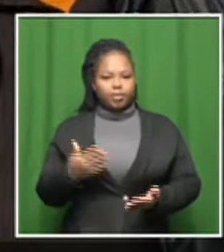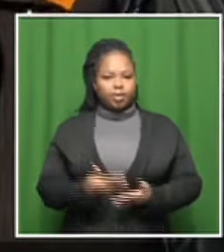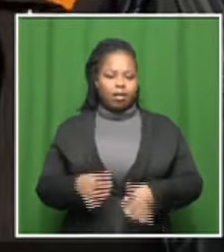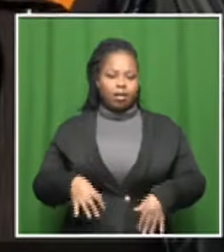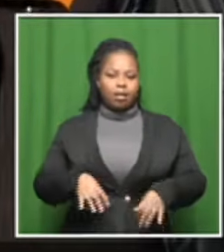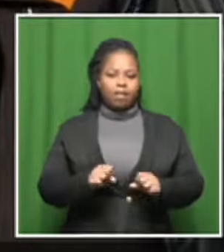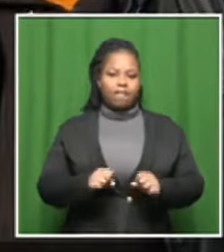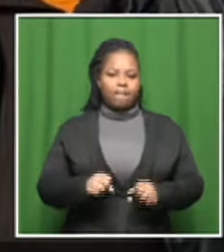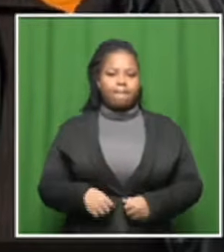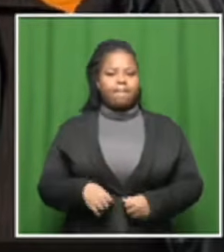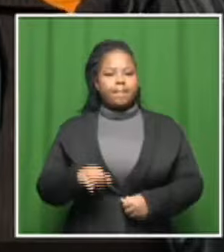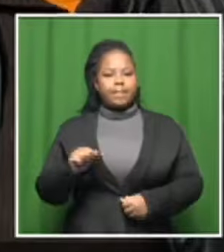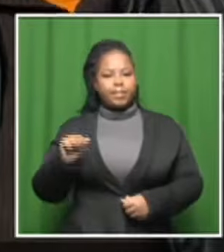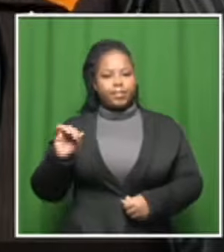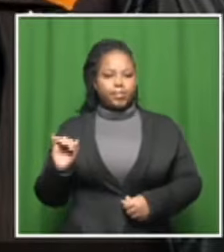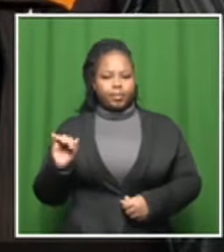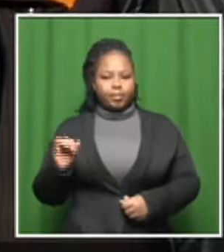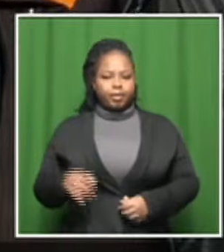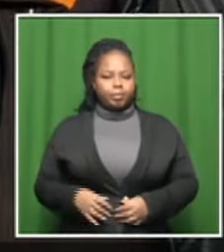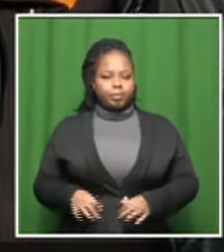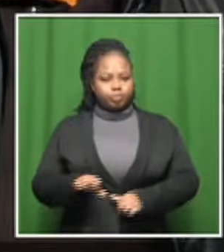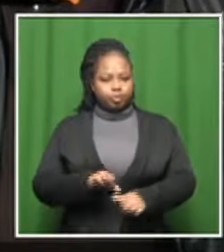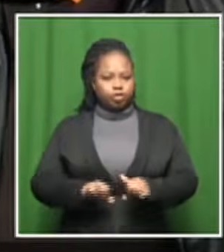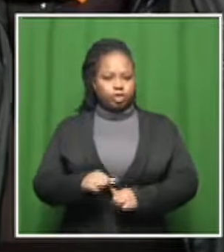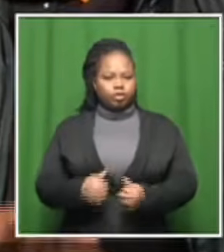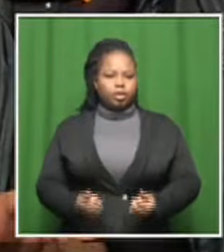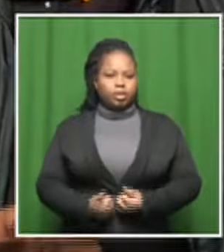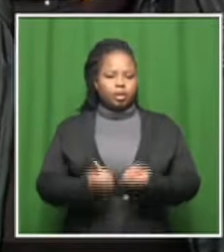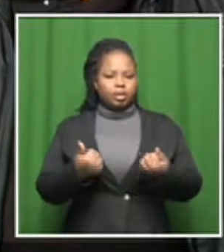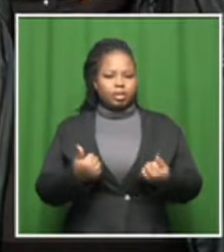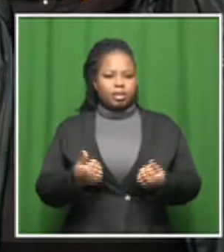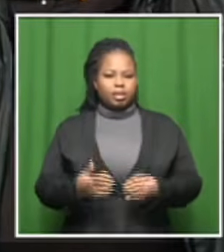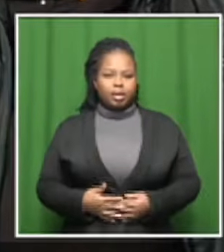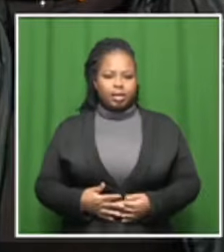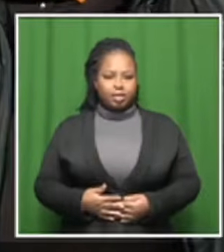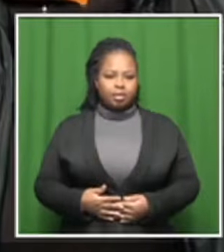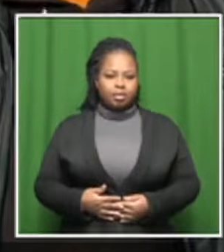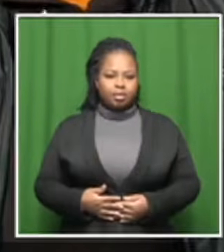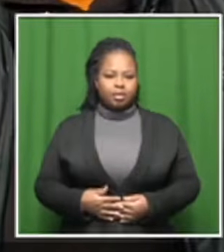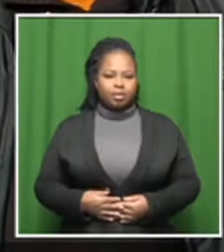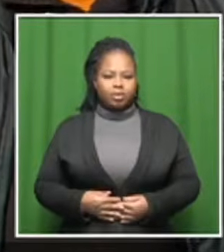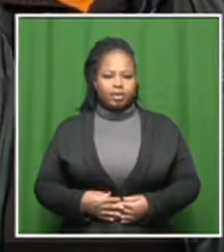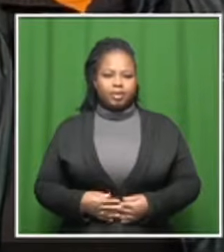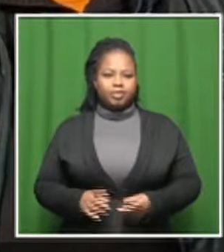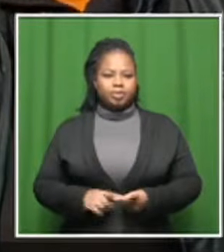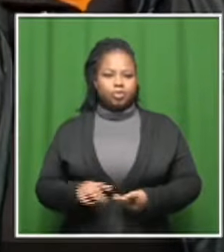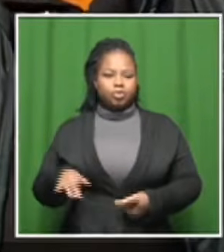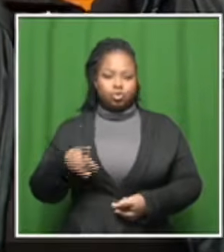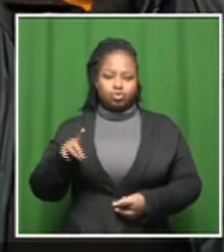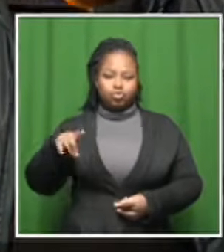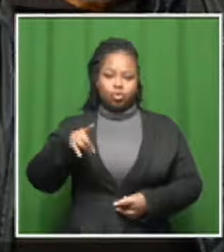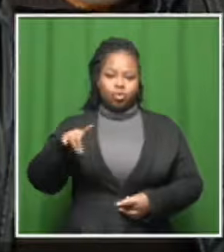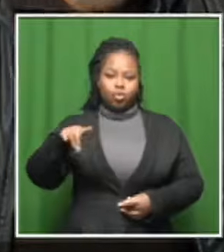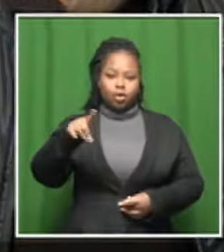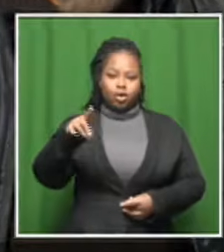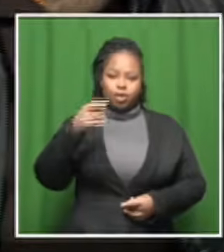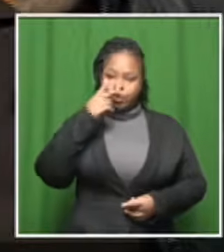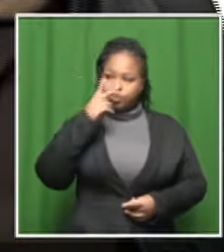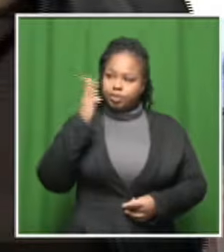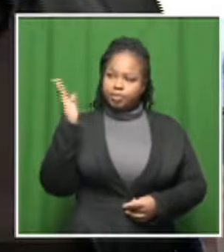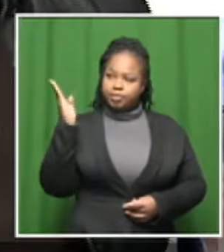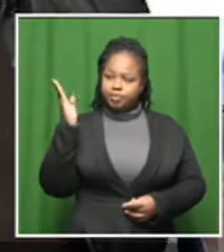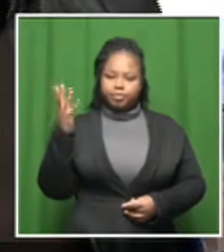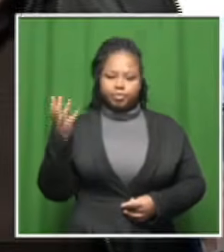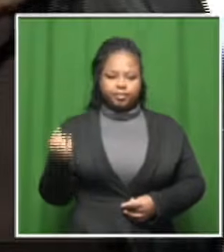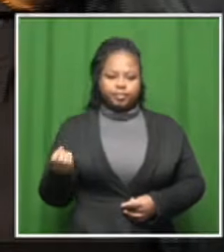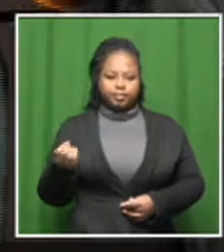to solve various societal challenges. So a good example is the drone that we have behind us. The idea